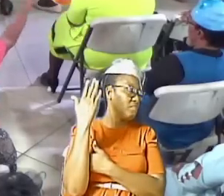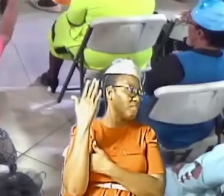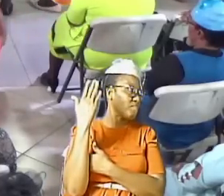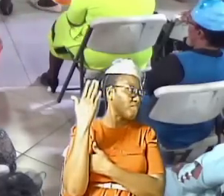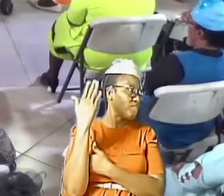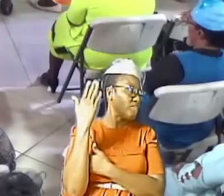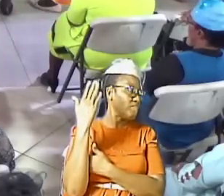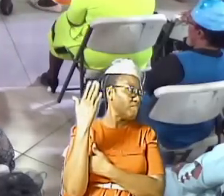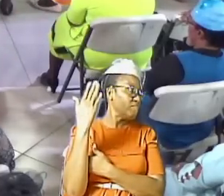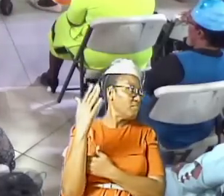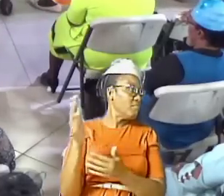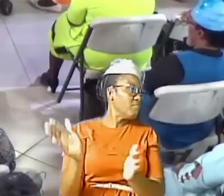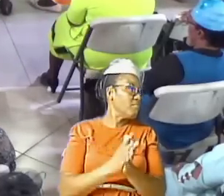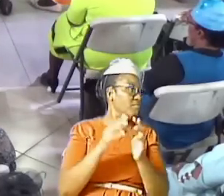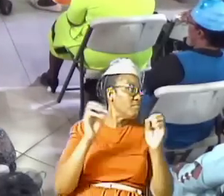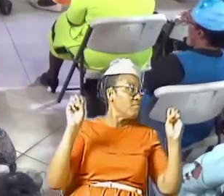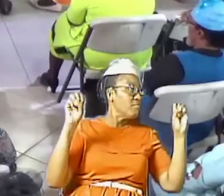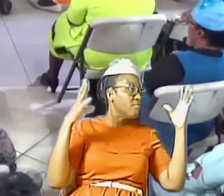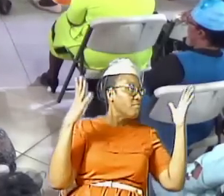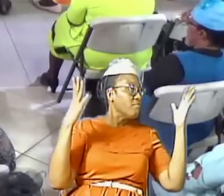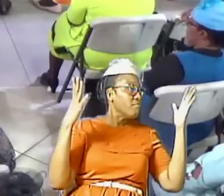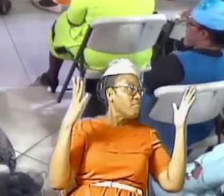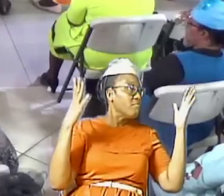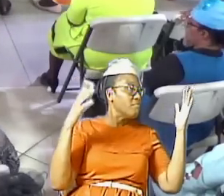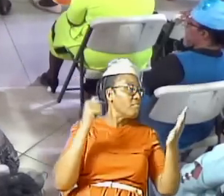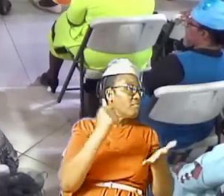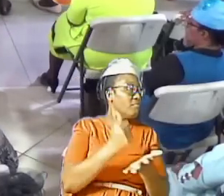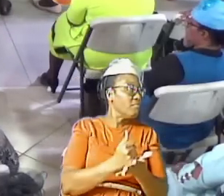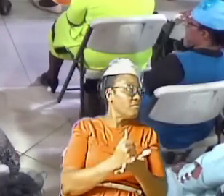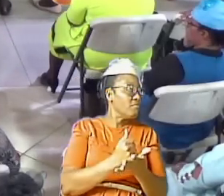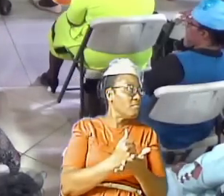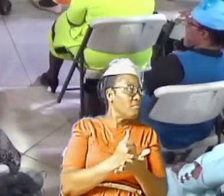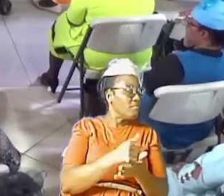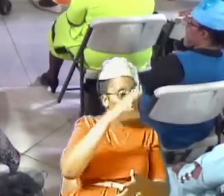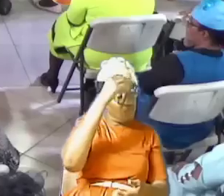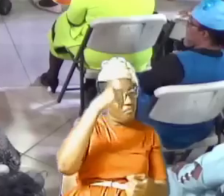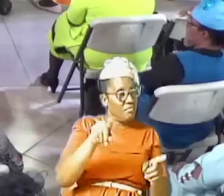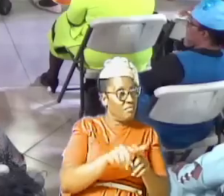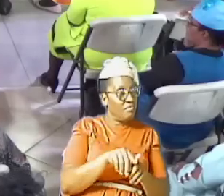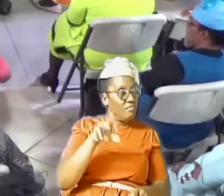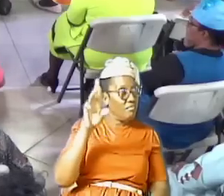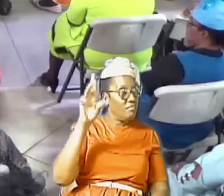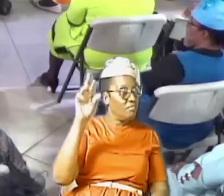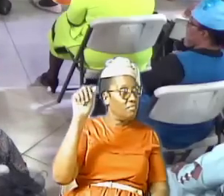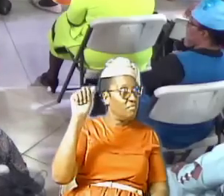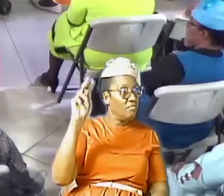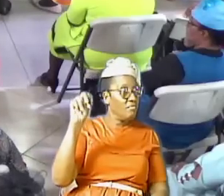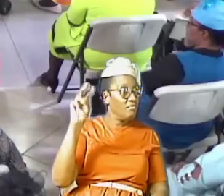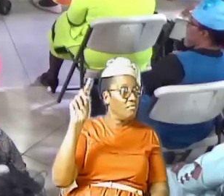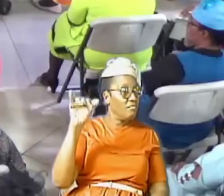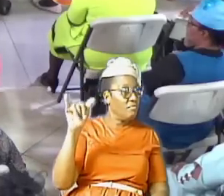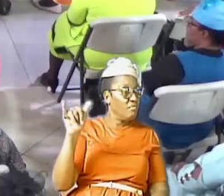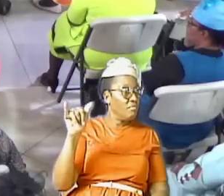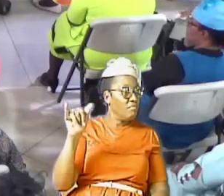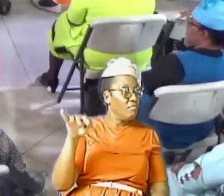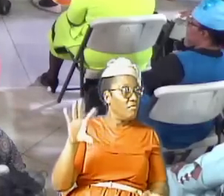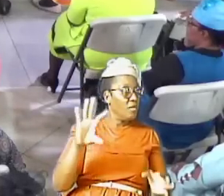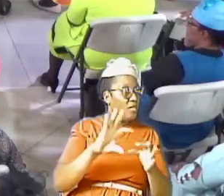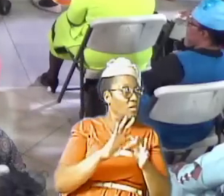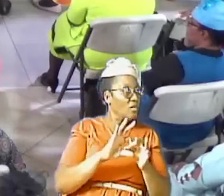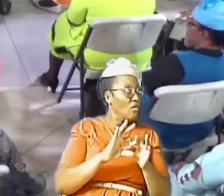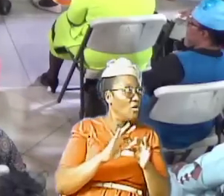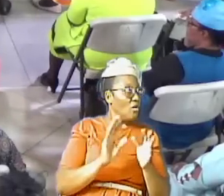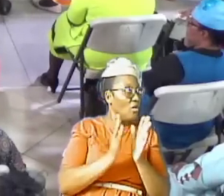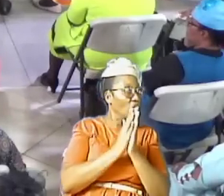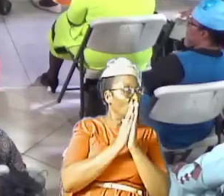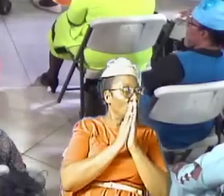on right up here, ministers. Amen. Amen. Brother Randy, you want to just come join us up here? And we're going to